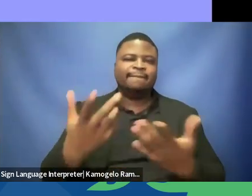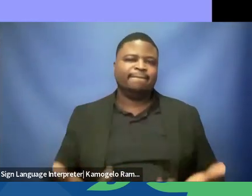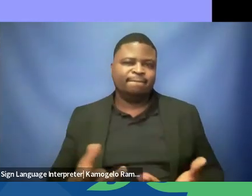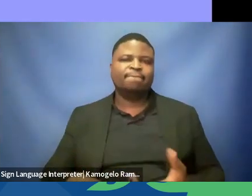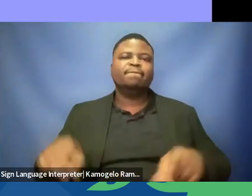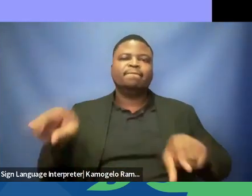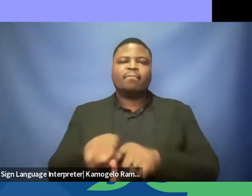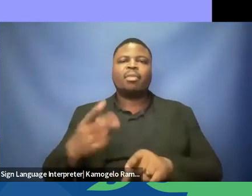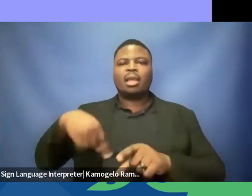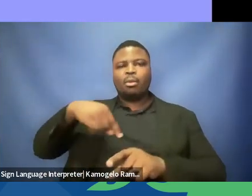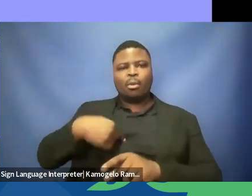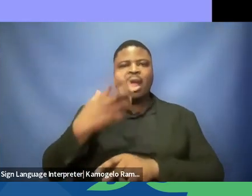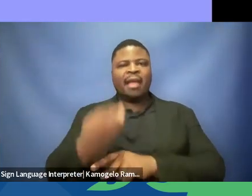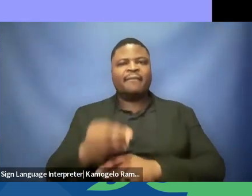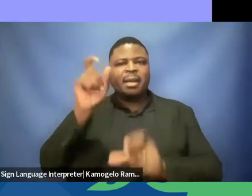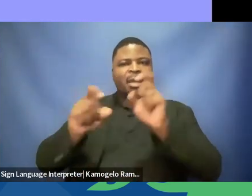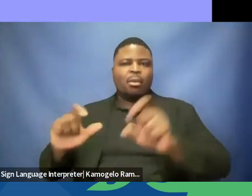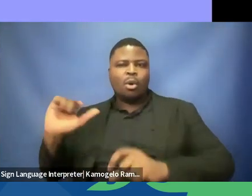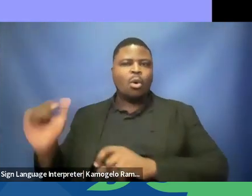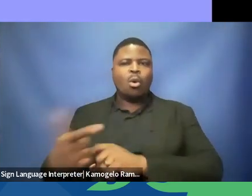had vaccination for all the